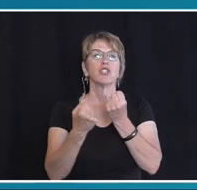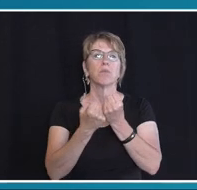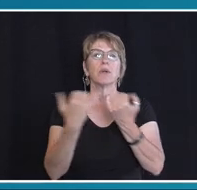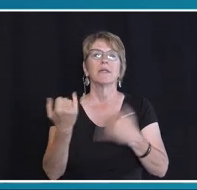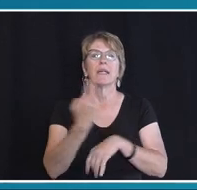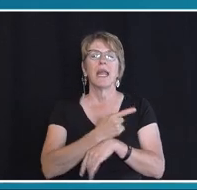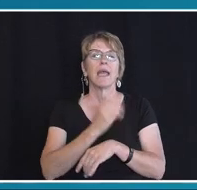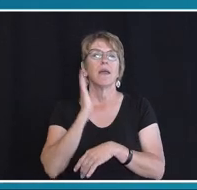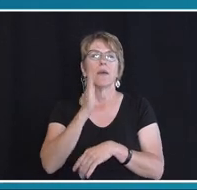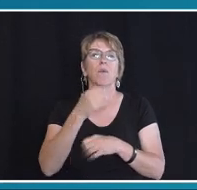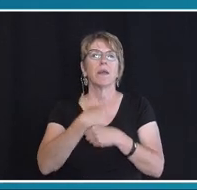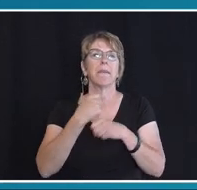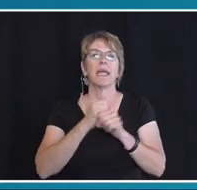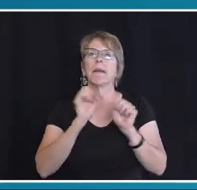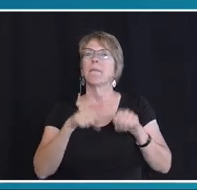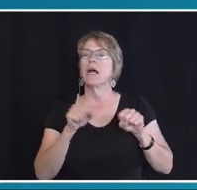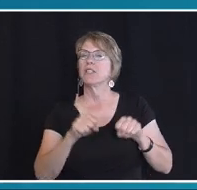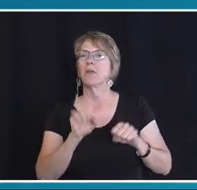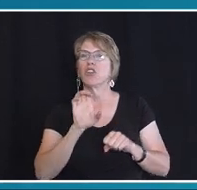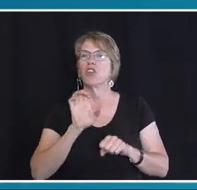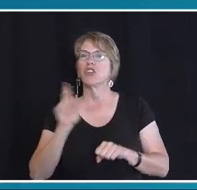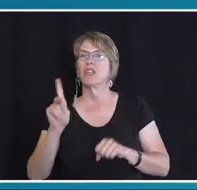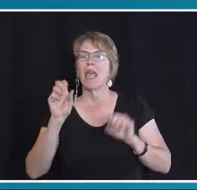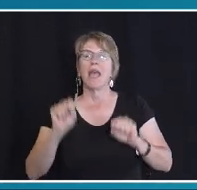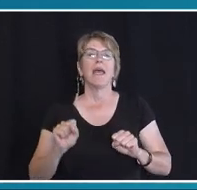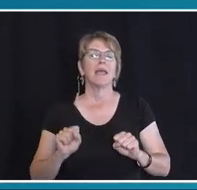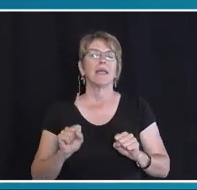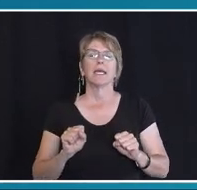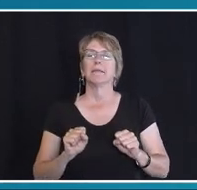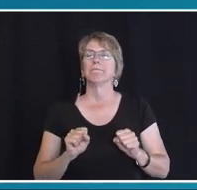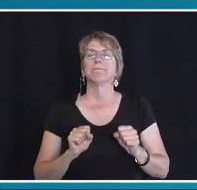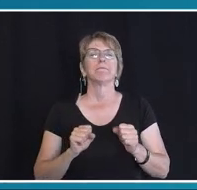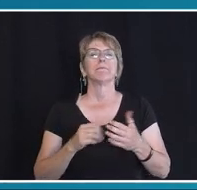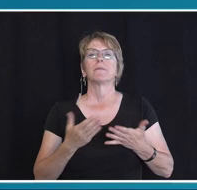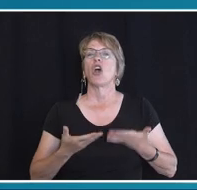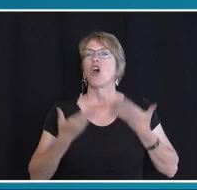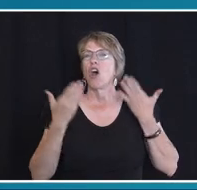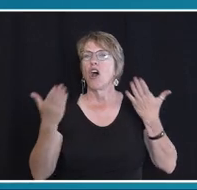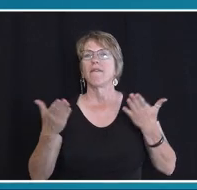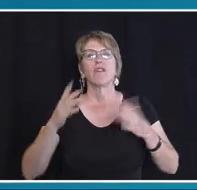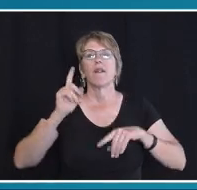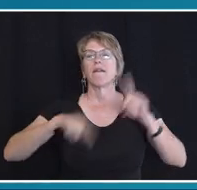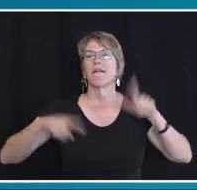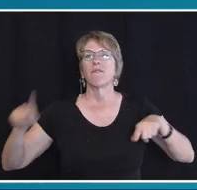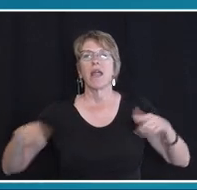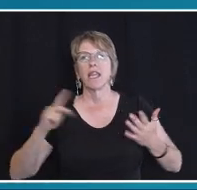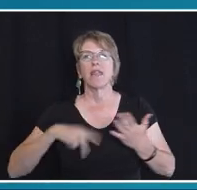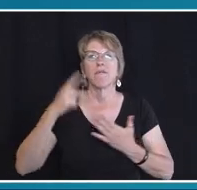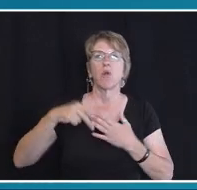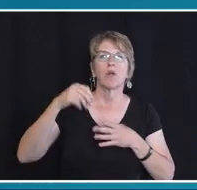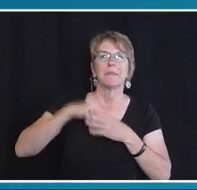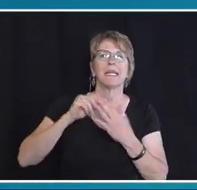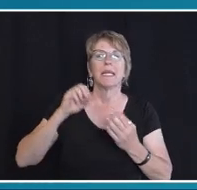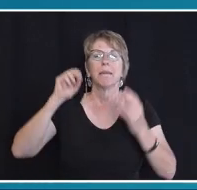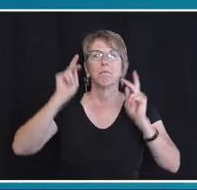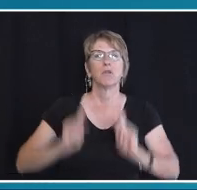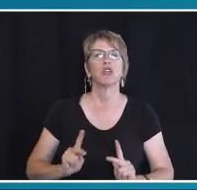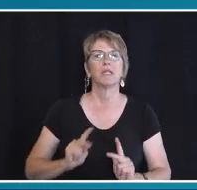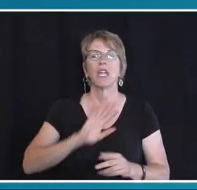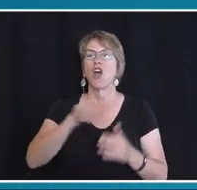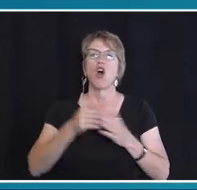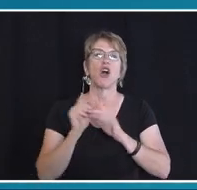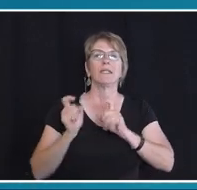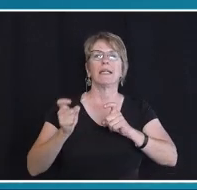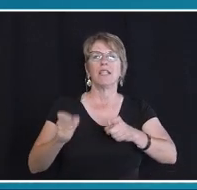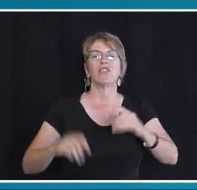it possible for Courage Kenny to continue offering a robust array of competitive and recreational in-person activities. All gifts